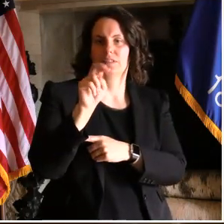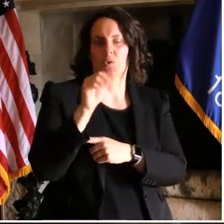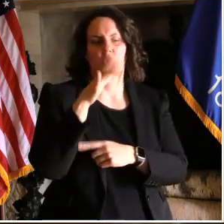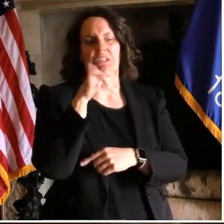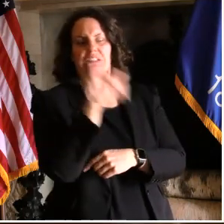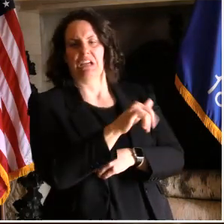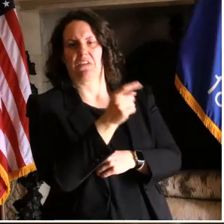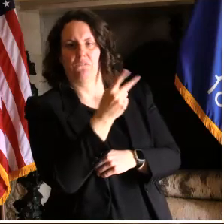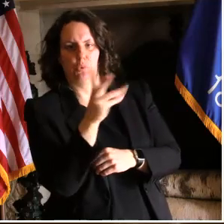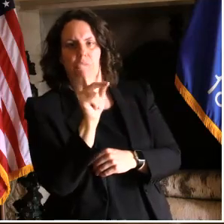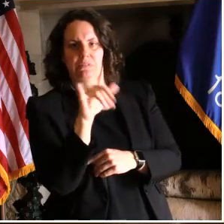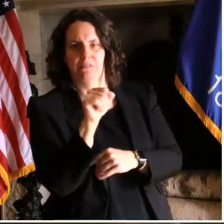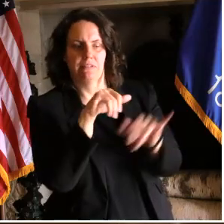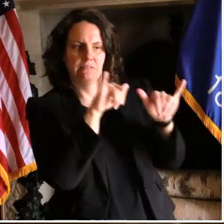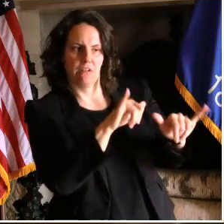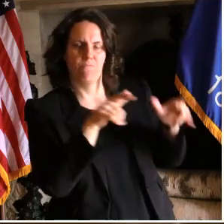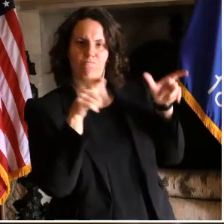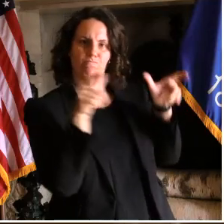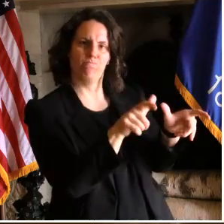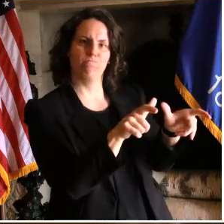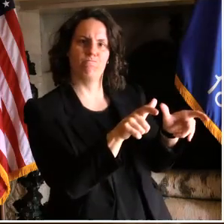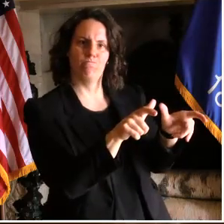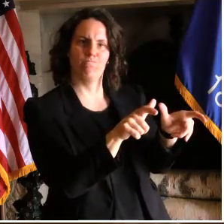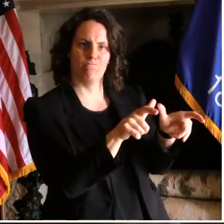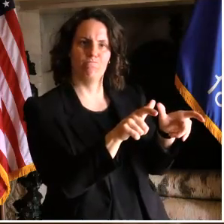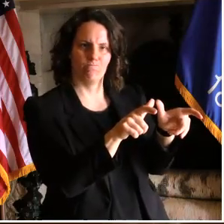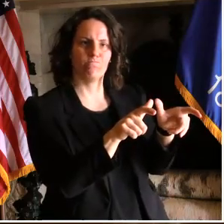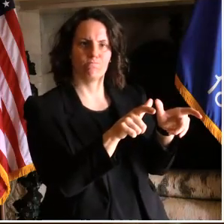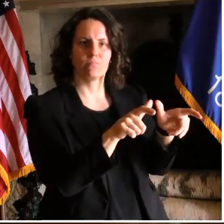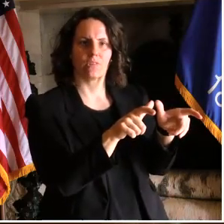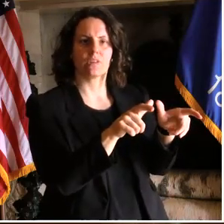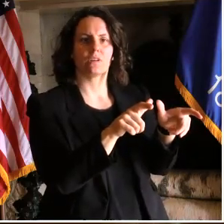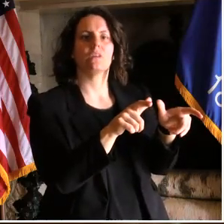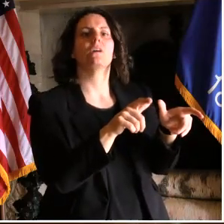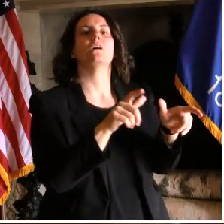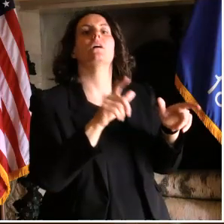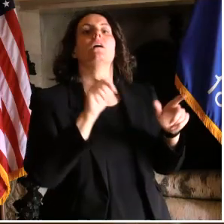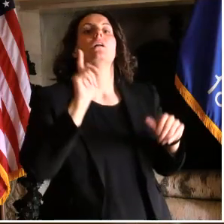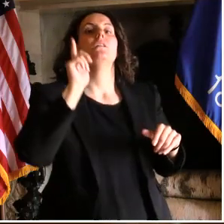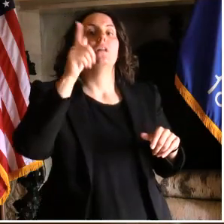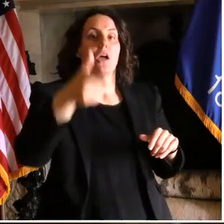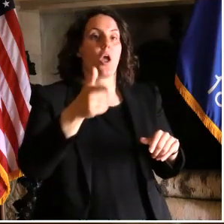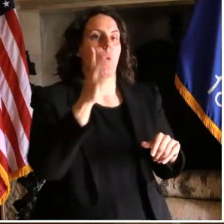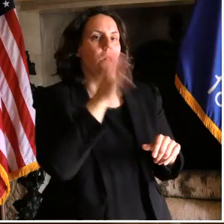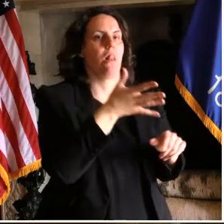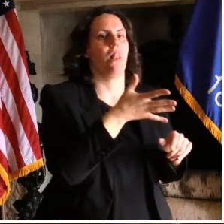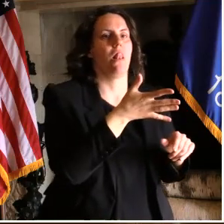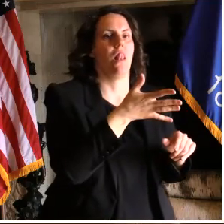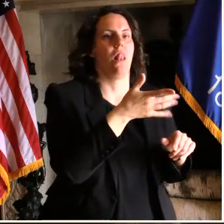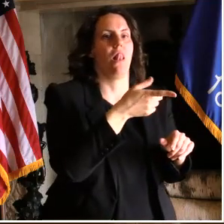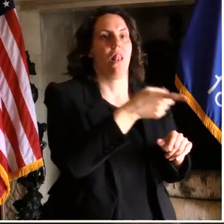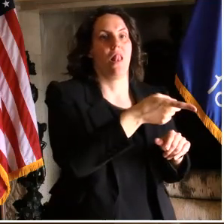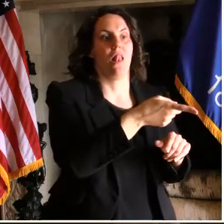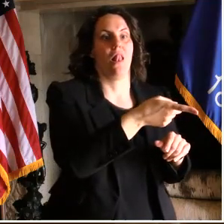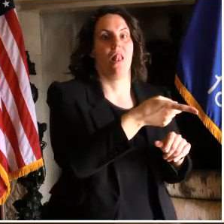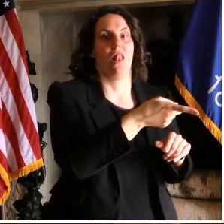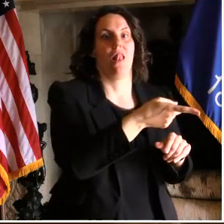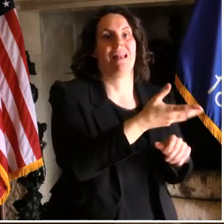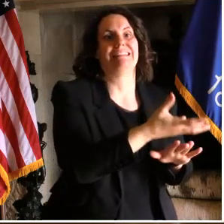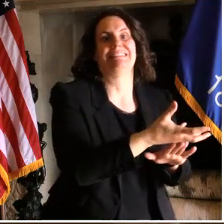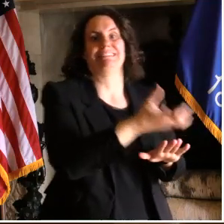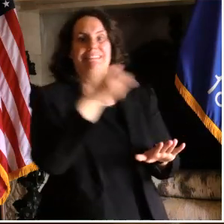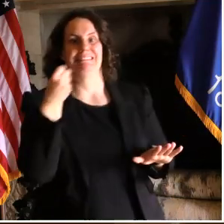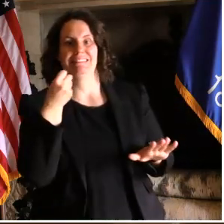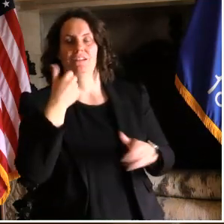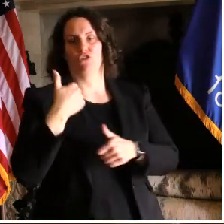has been able to retain additional staffing to cover their staffing shortage. And that's a